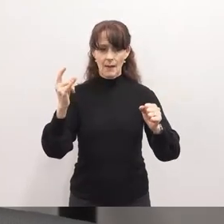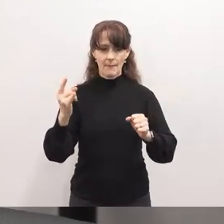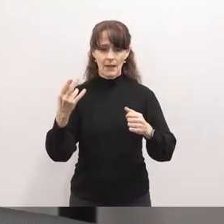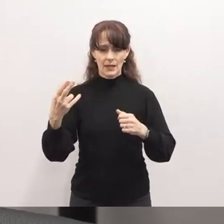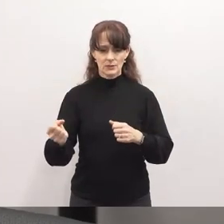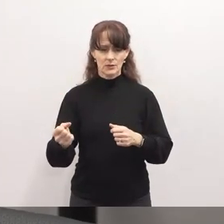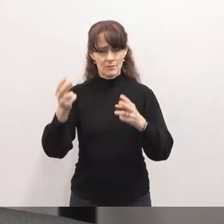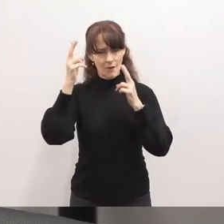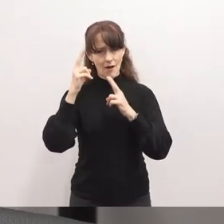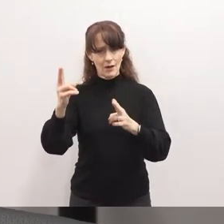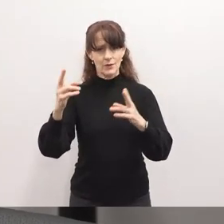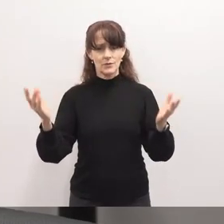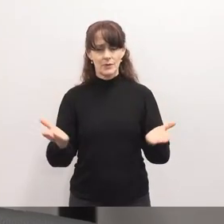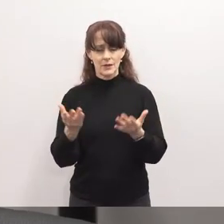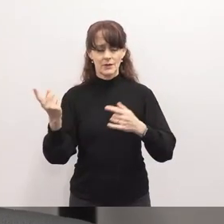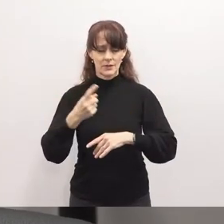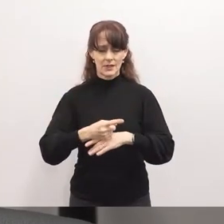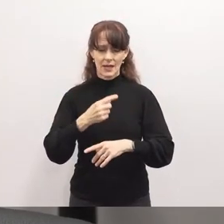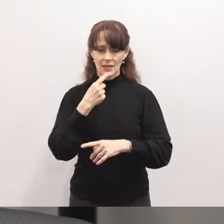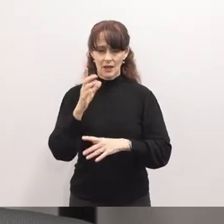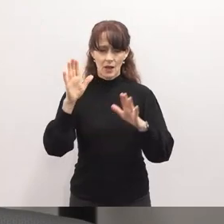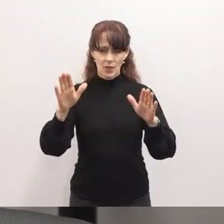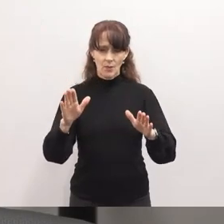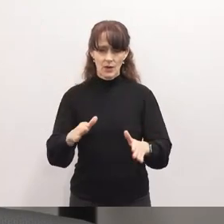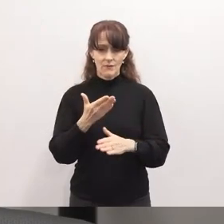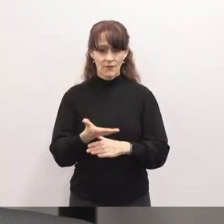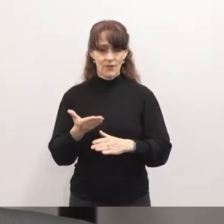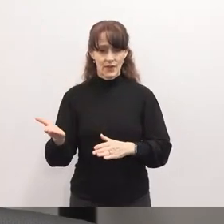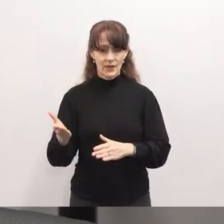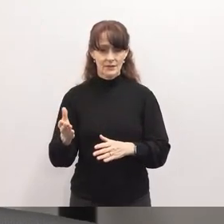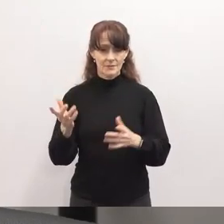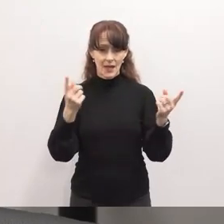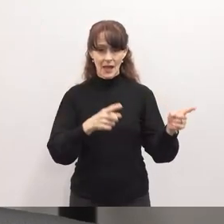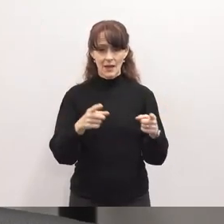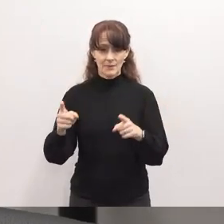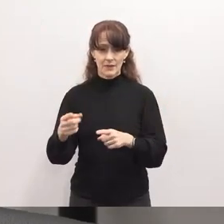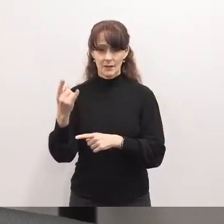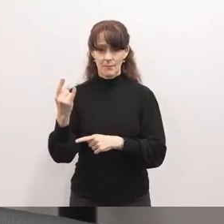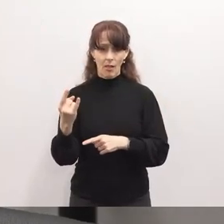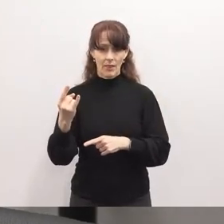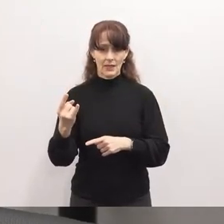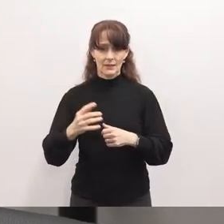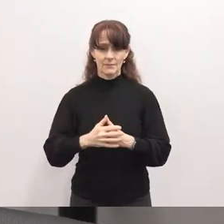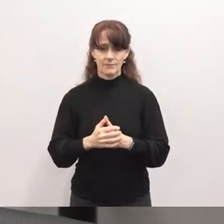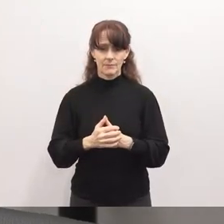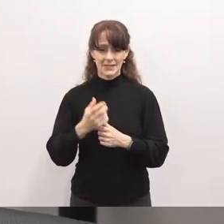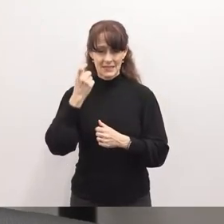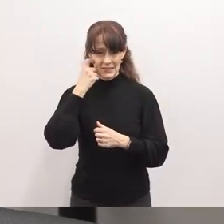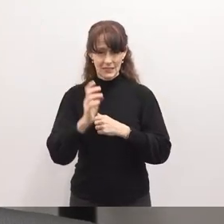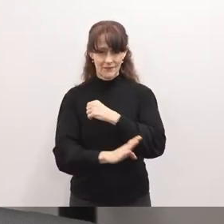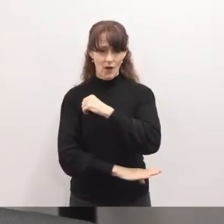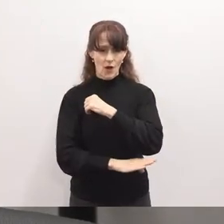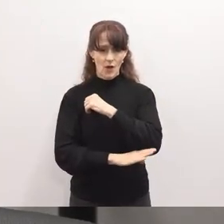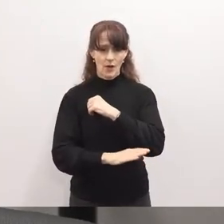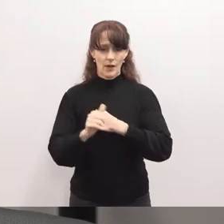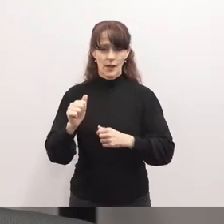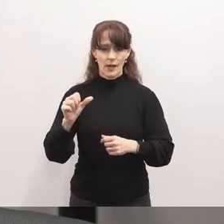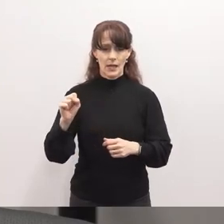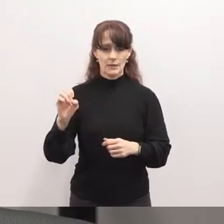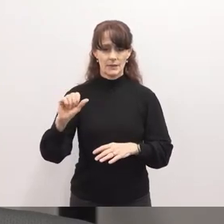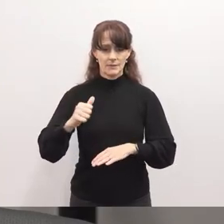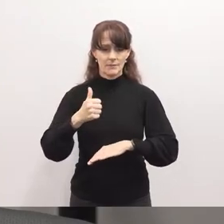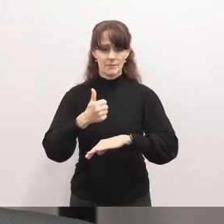very honored to be here today to tell you about all the wonderful things that have been happening at Poly. This past fall semester, ASB put